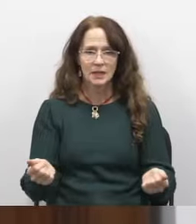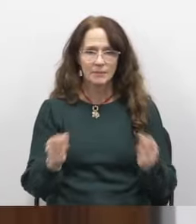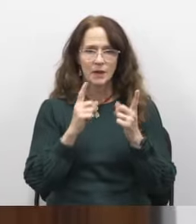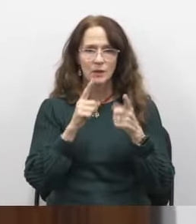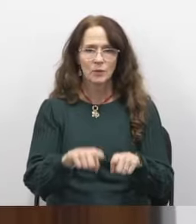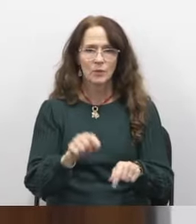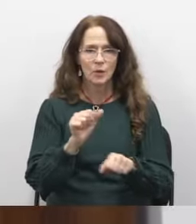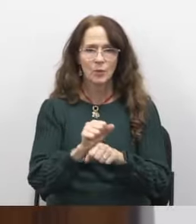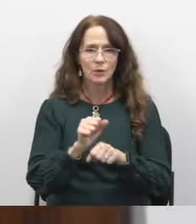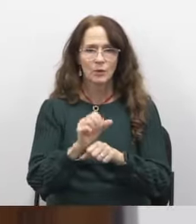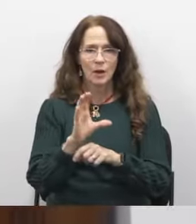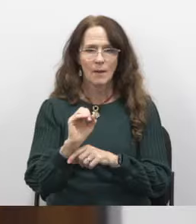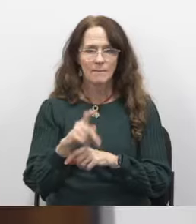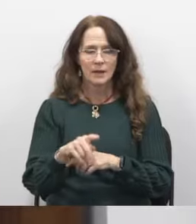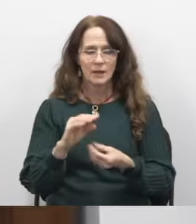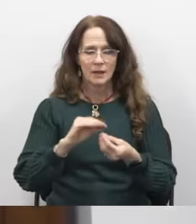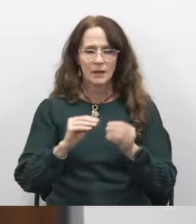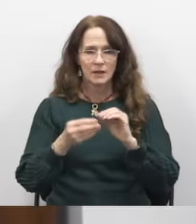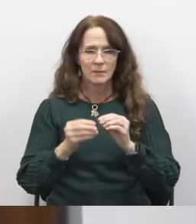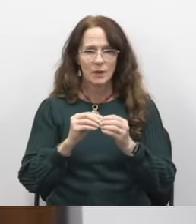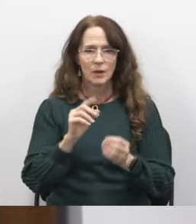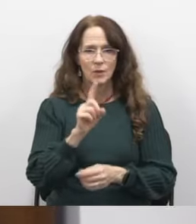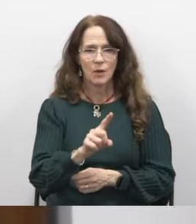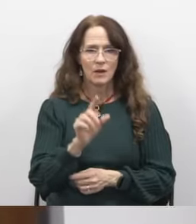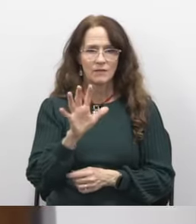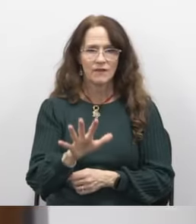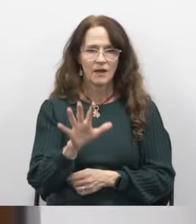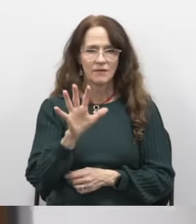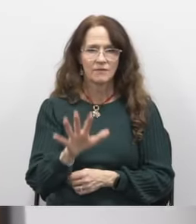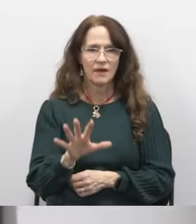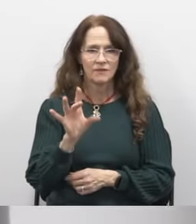workers' compensation case numbers